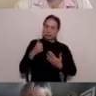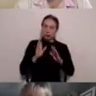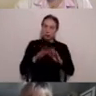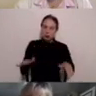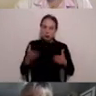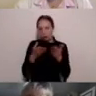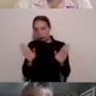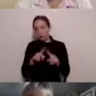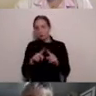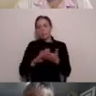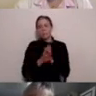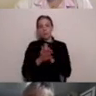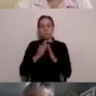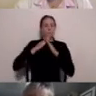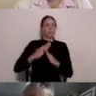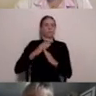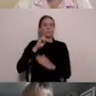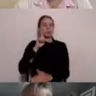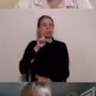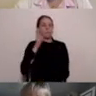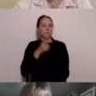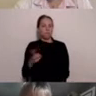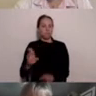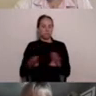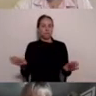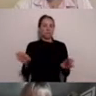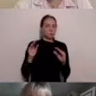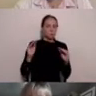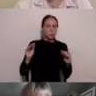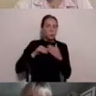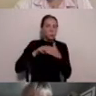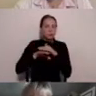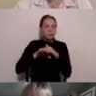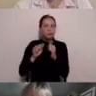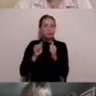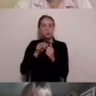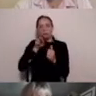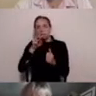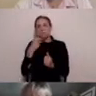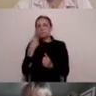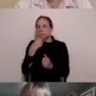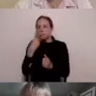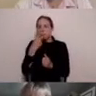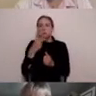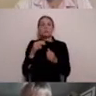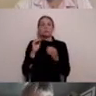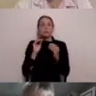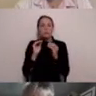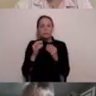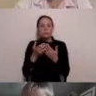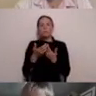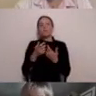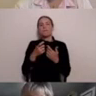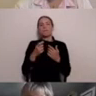become a barrier for deaf and hard of hearing children without access to watching lips and also for